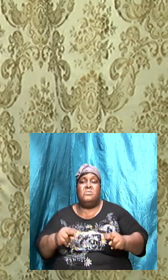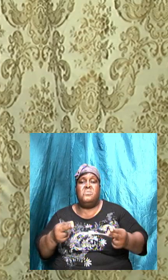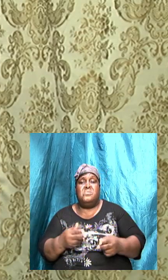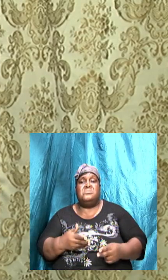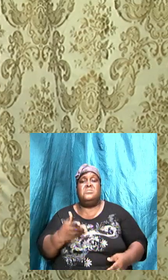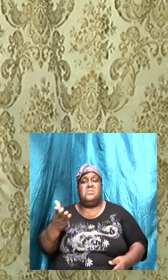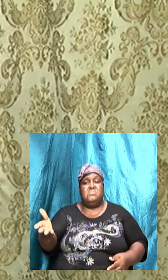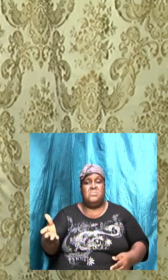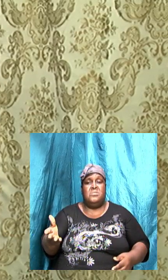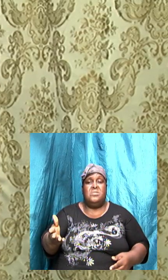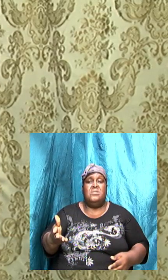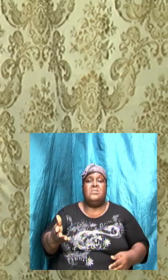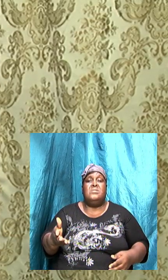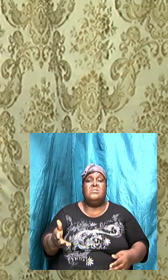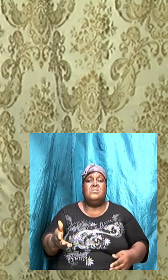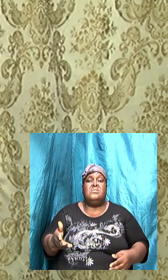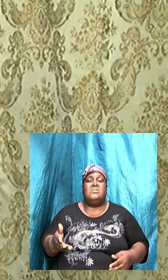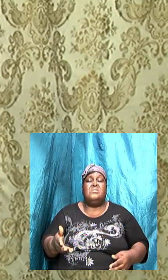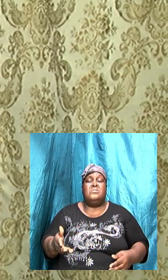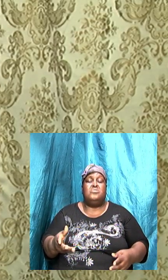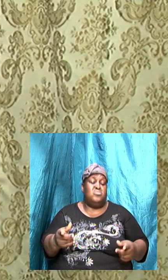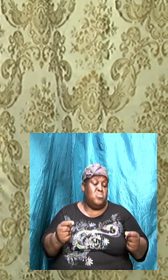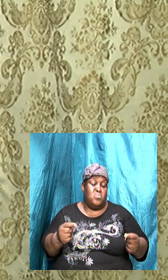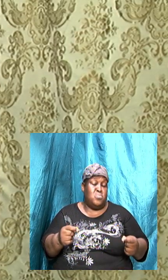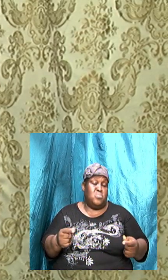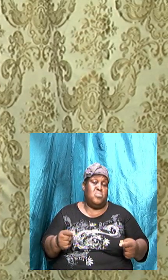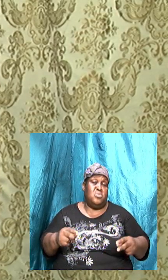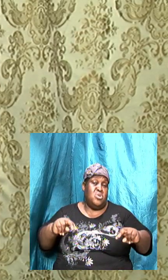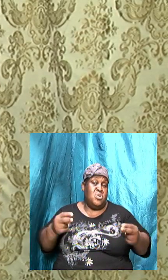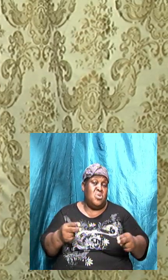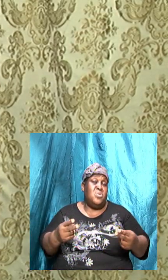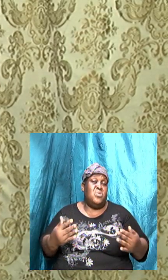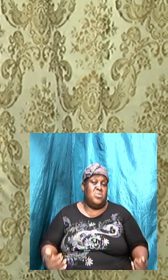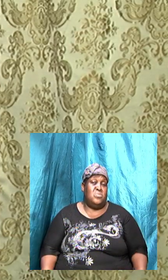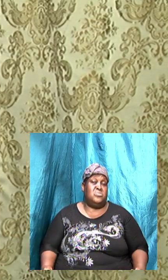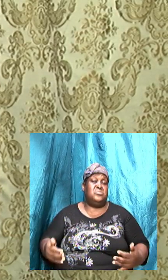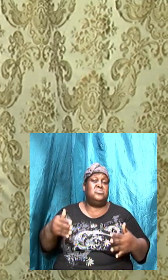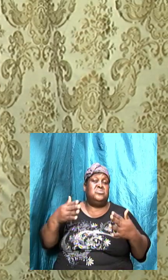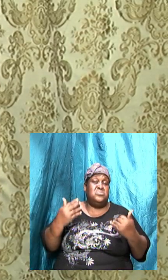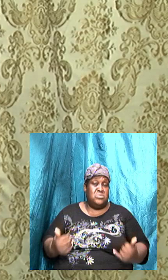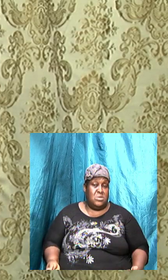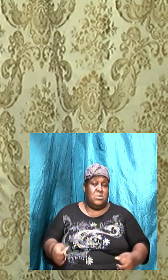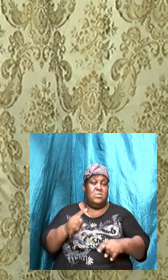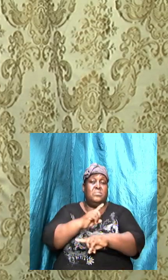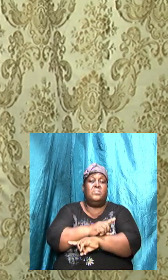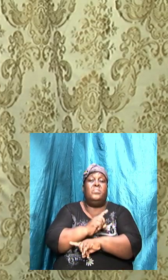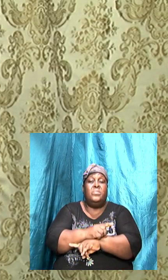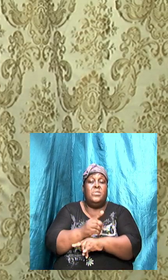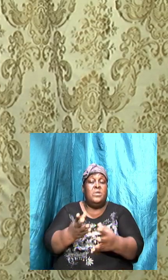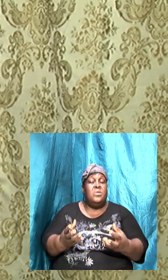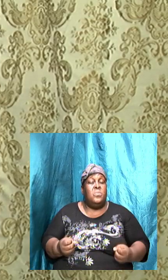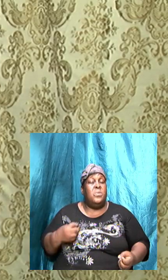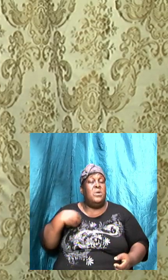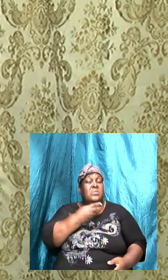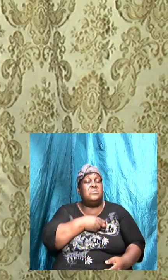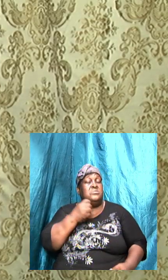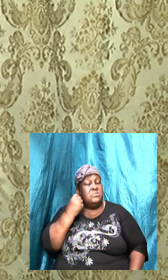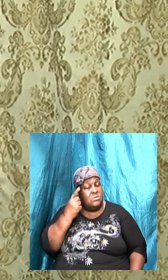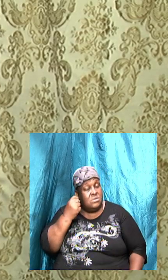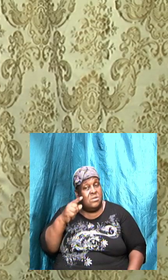does affect us now. And I want us to know, I want us to understand that as we go